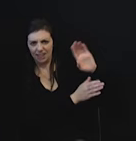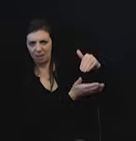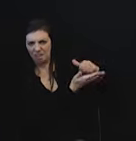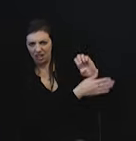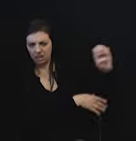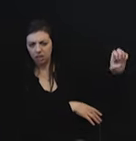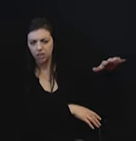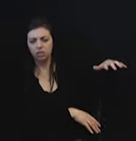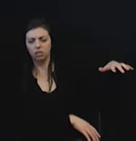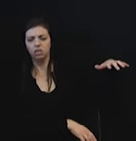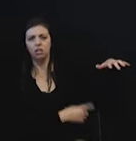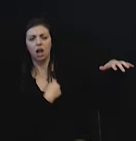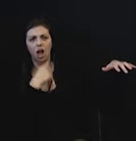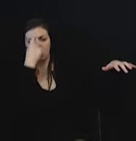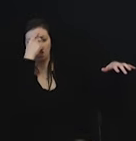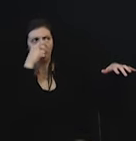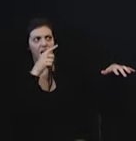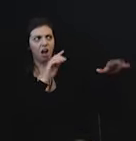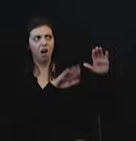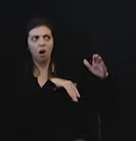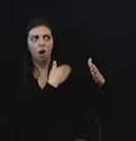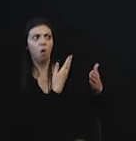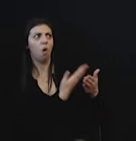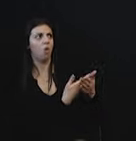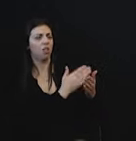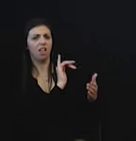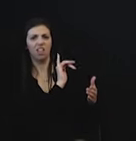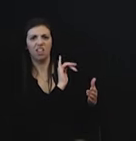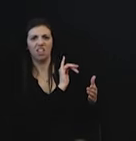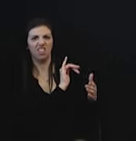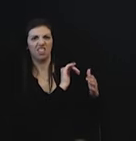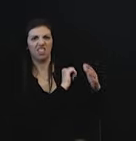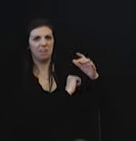And I thought about all the persecution that that person would face.